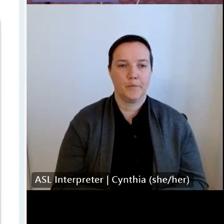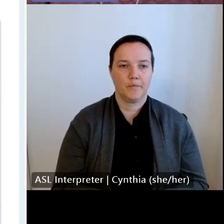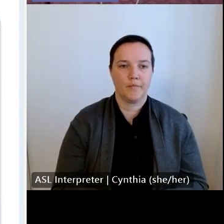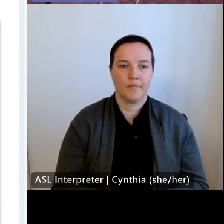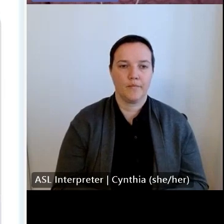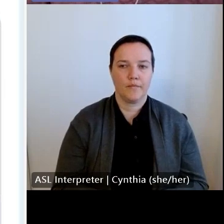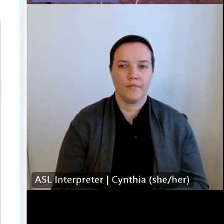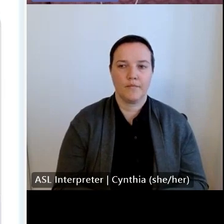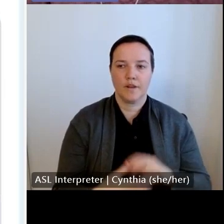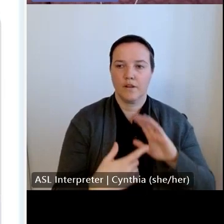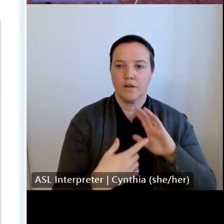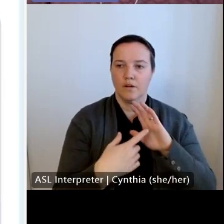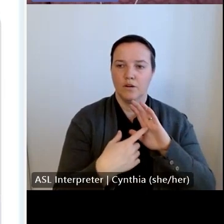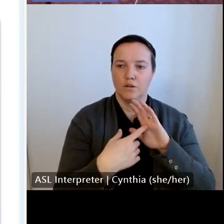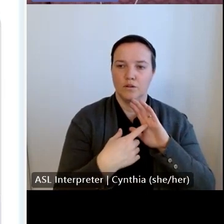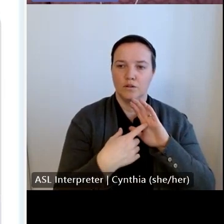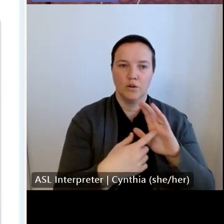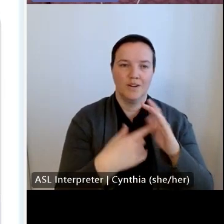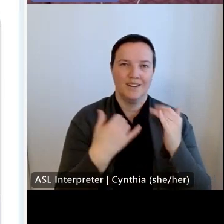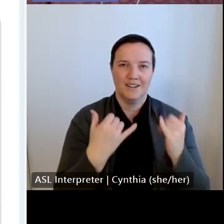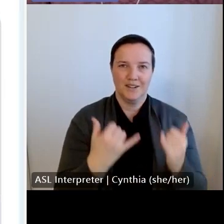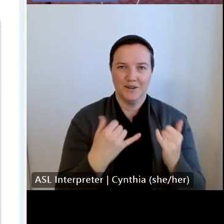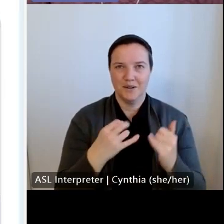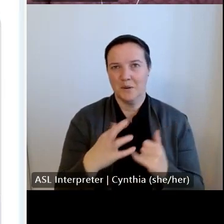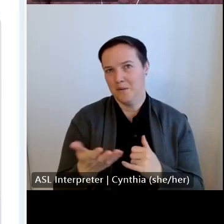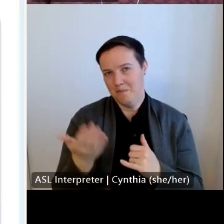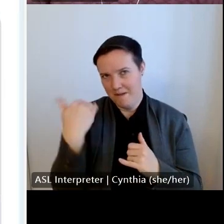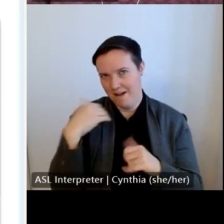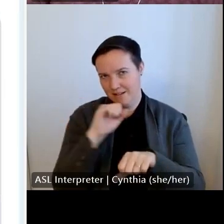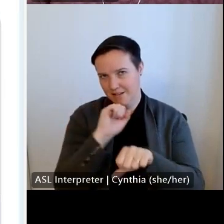showcasing my current or past employment,